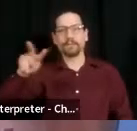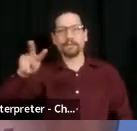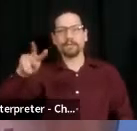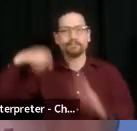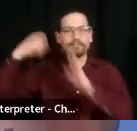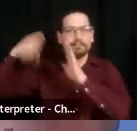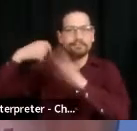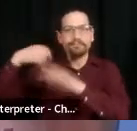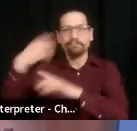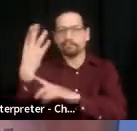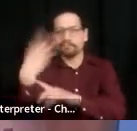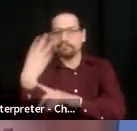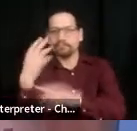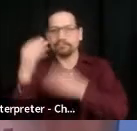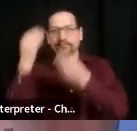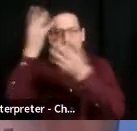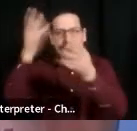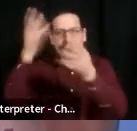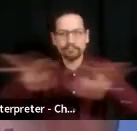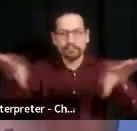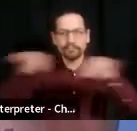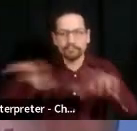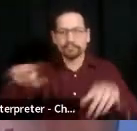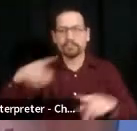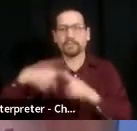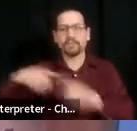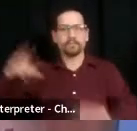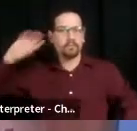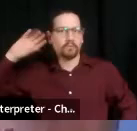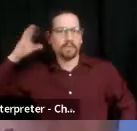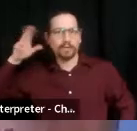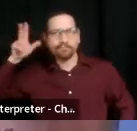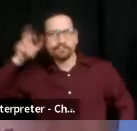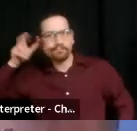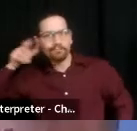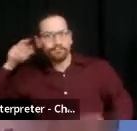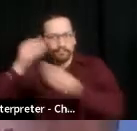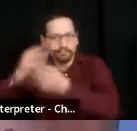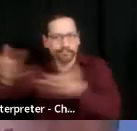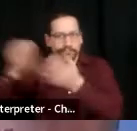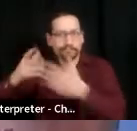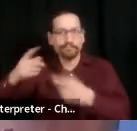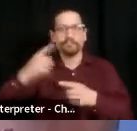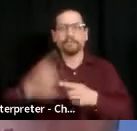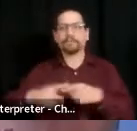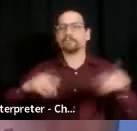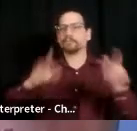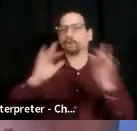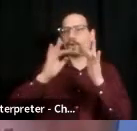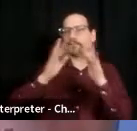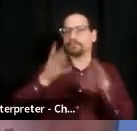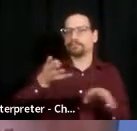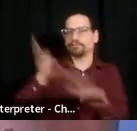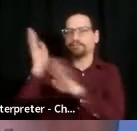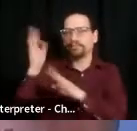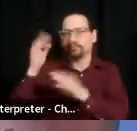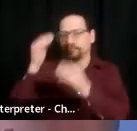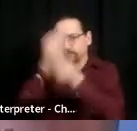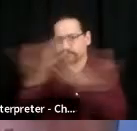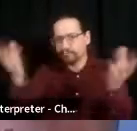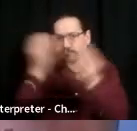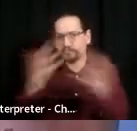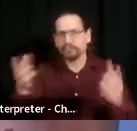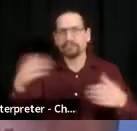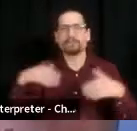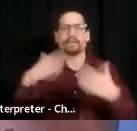today, but also a lot of the local radio shows, you know, stations that have had me on to make sure we're talking to people from Westerly